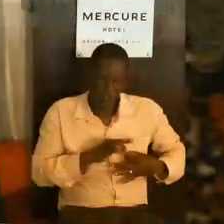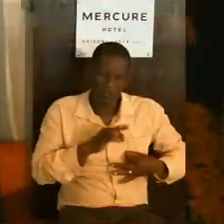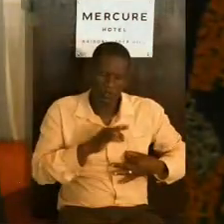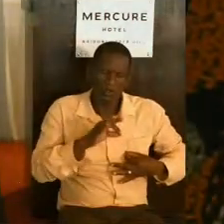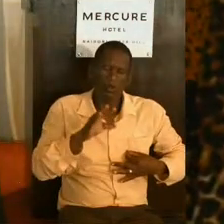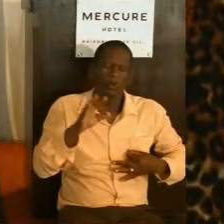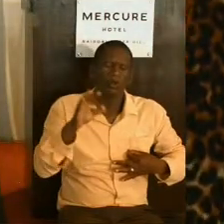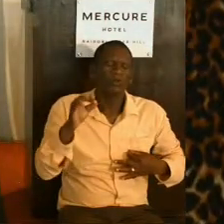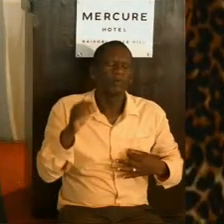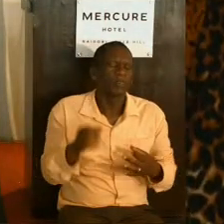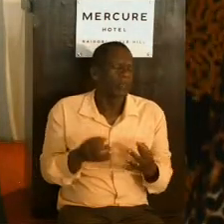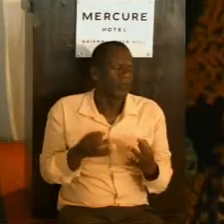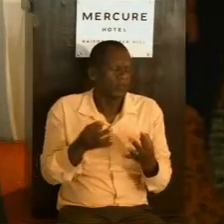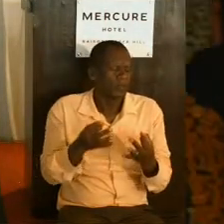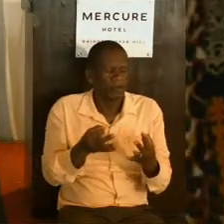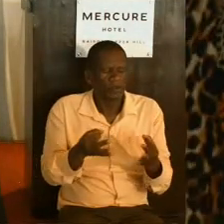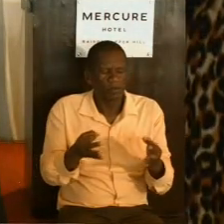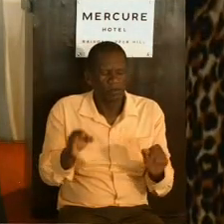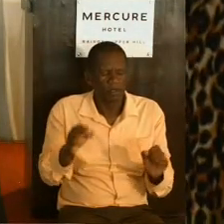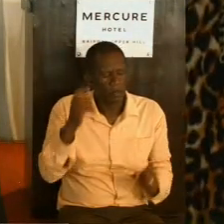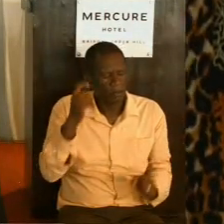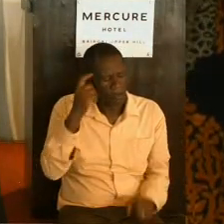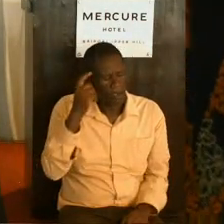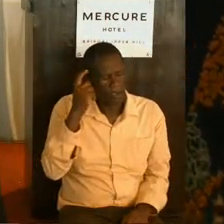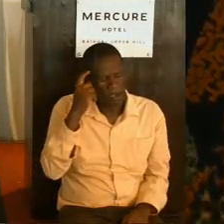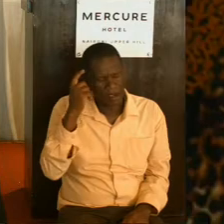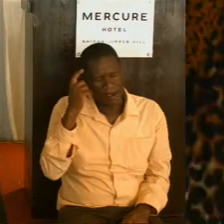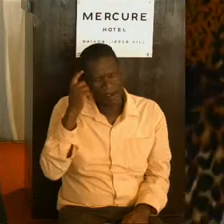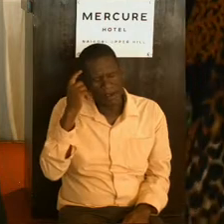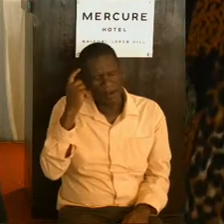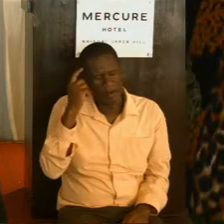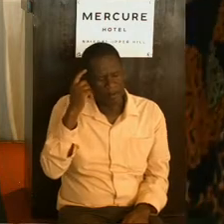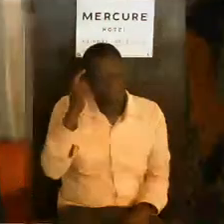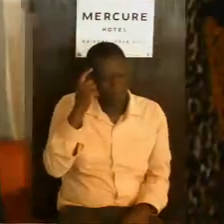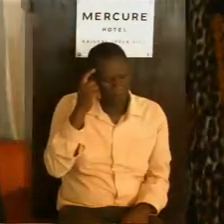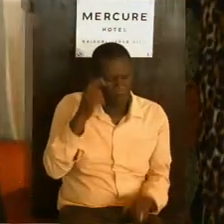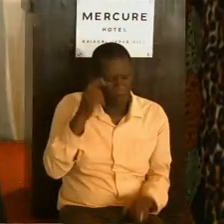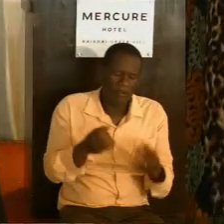Soul freedom of the Mind